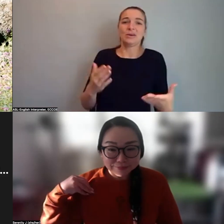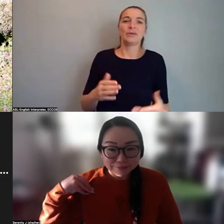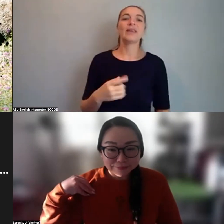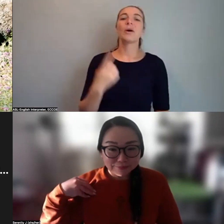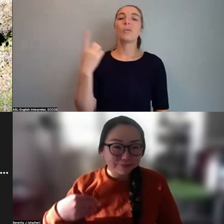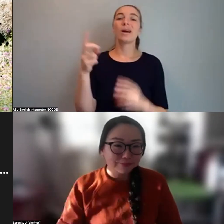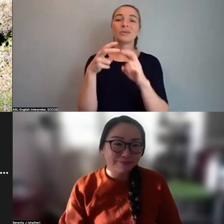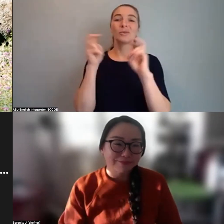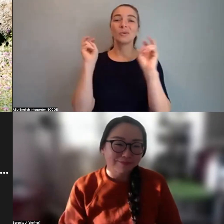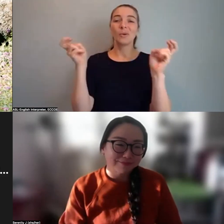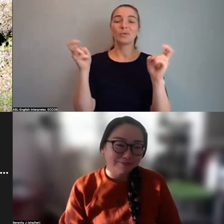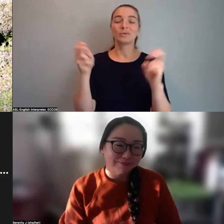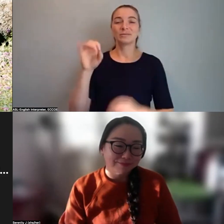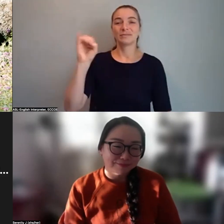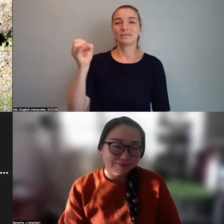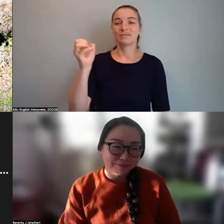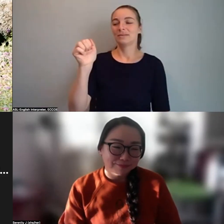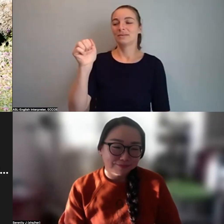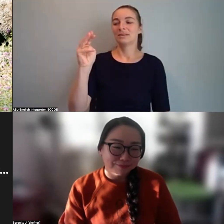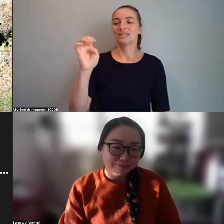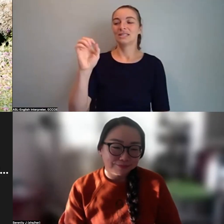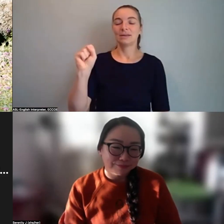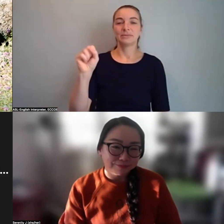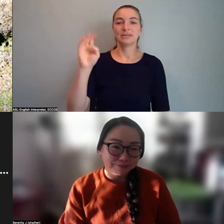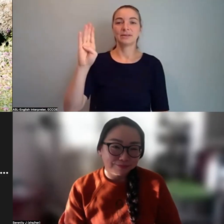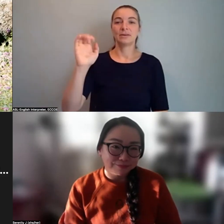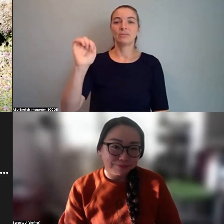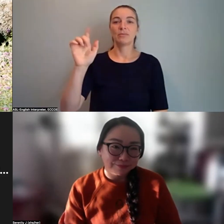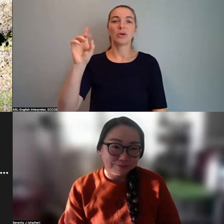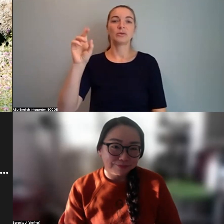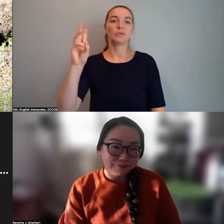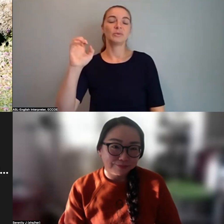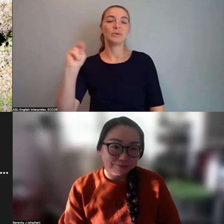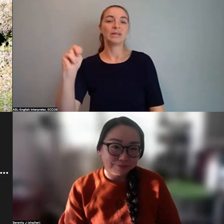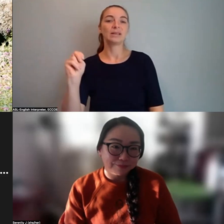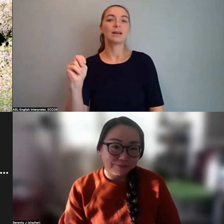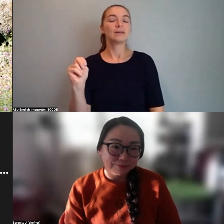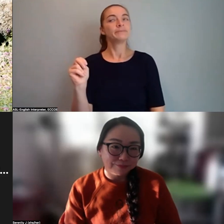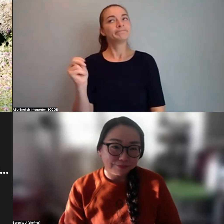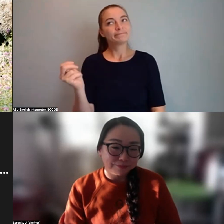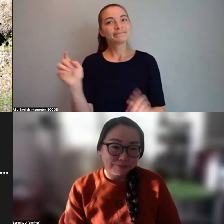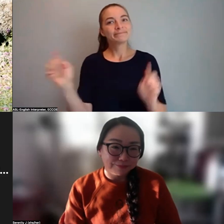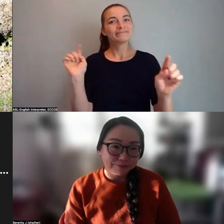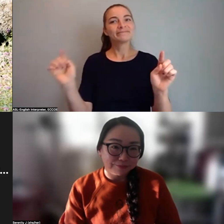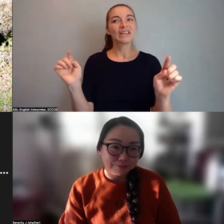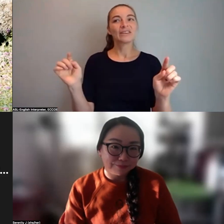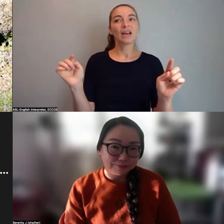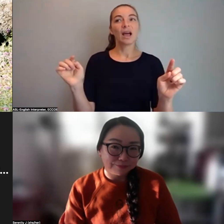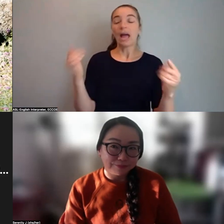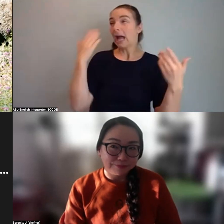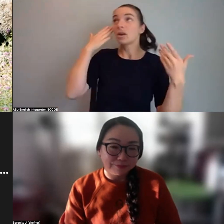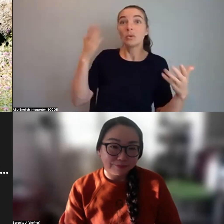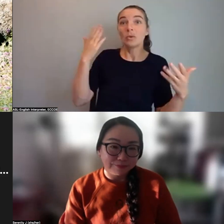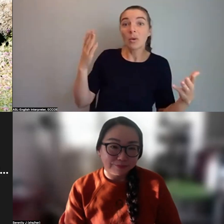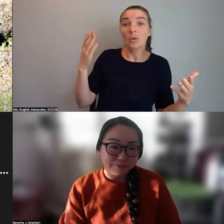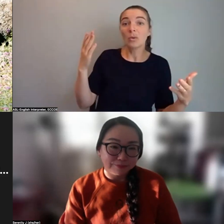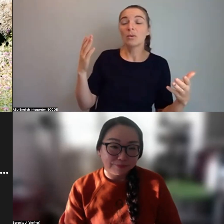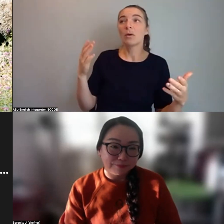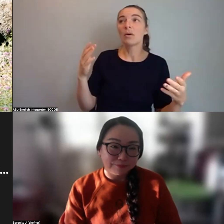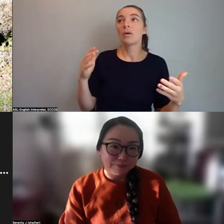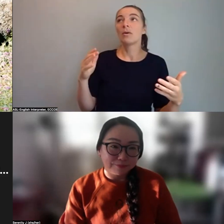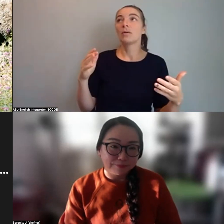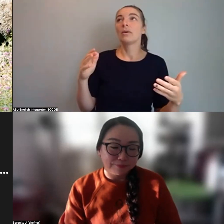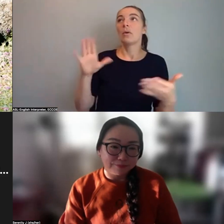I can just, like, act like I don't know and just go ahead with my life. Do you know what mean? Or I could say, look, this is,